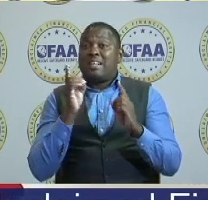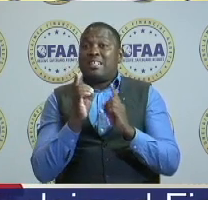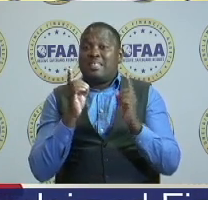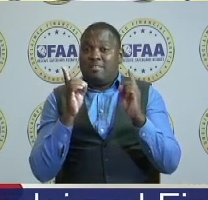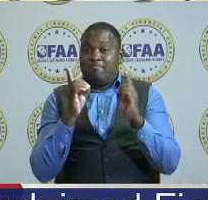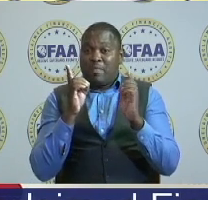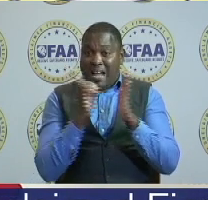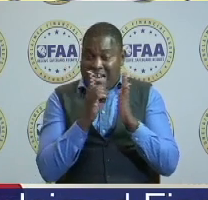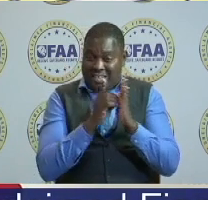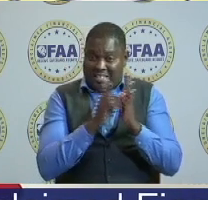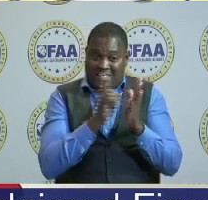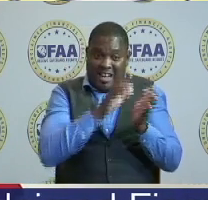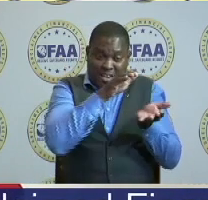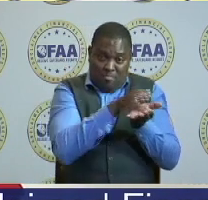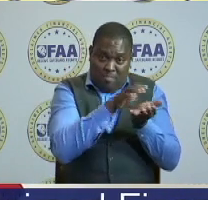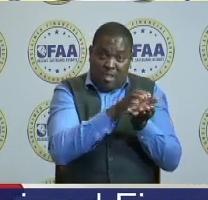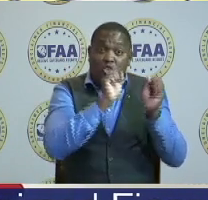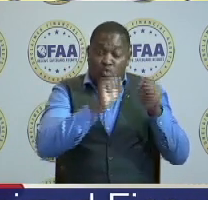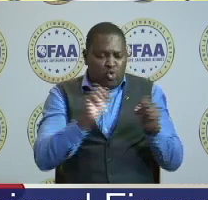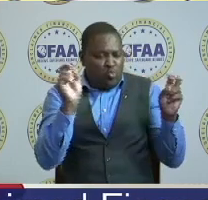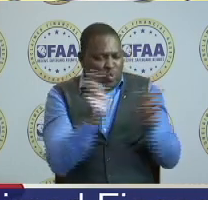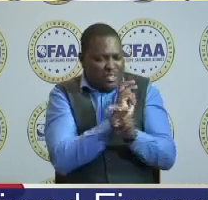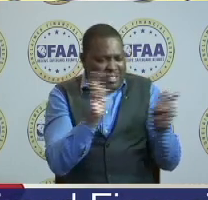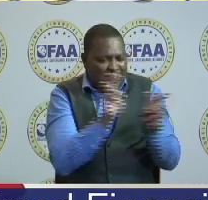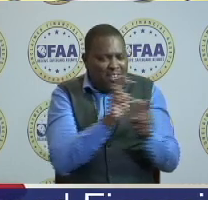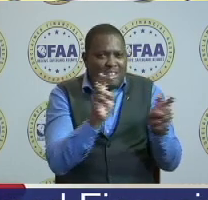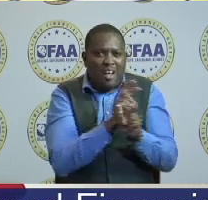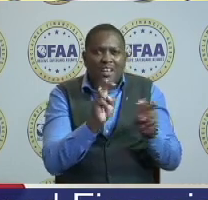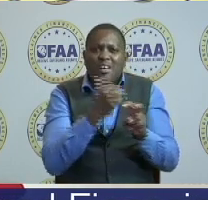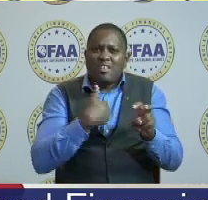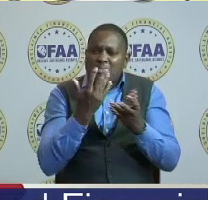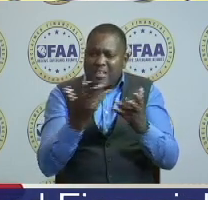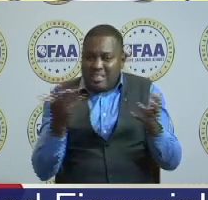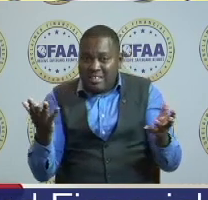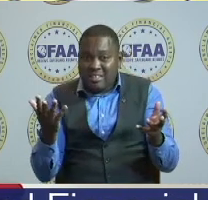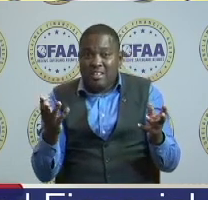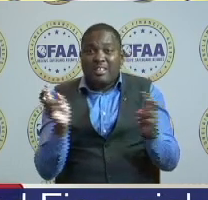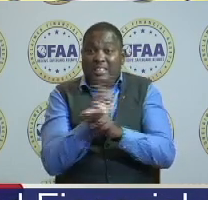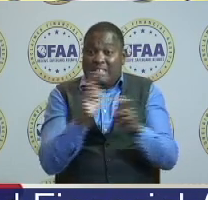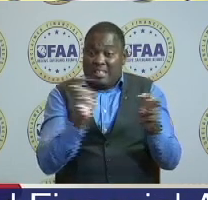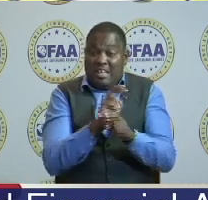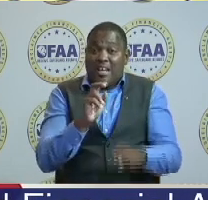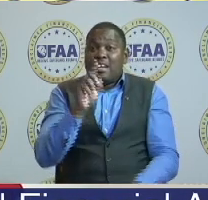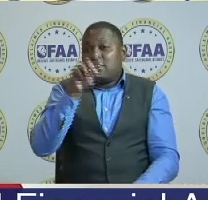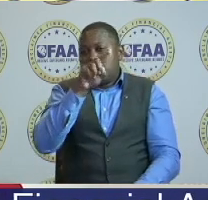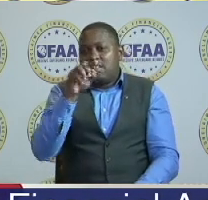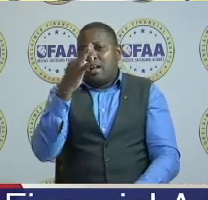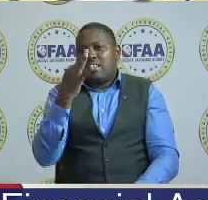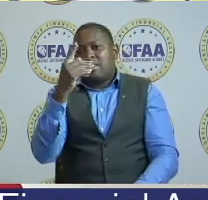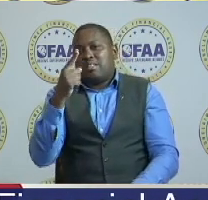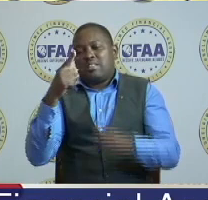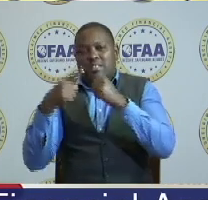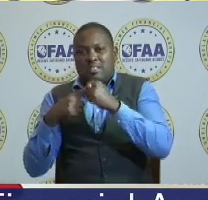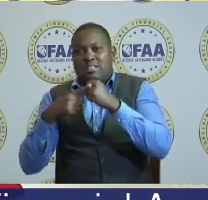be able to search for your assets at home. You can search using the *361#. You follow